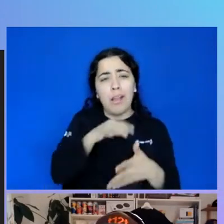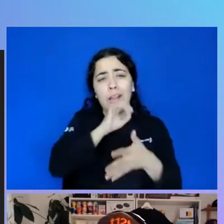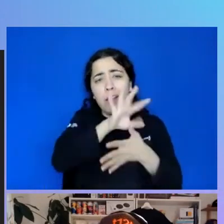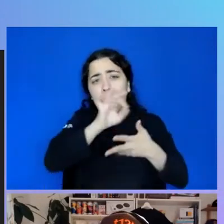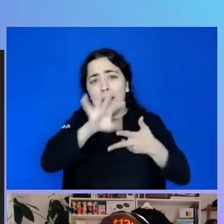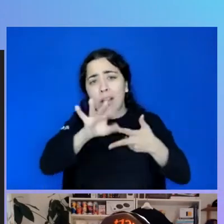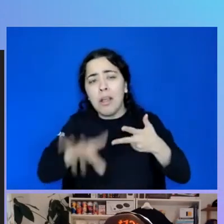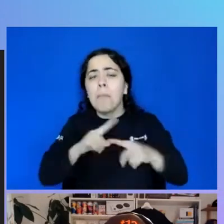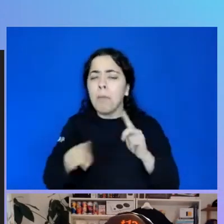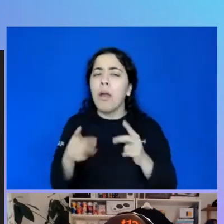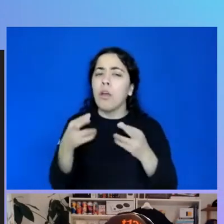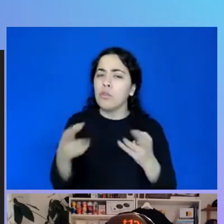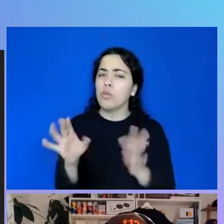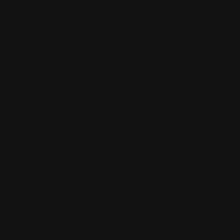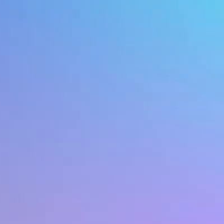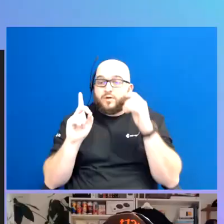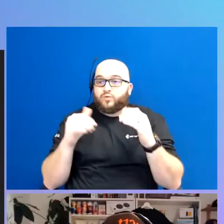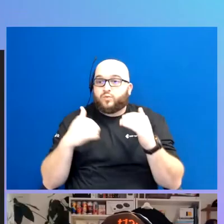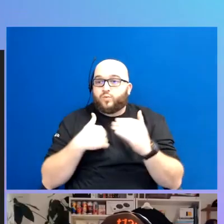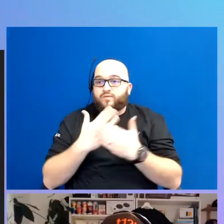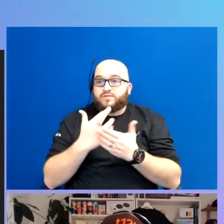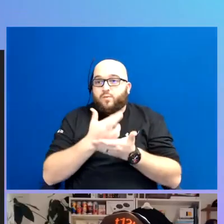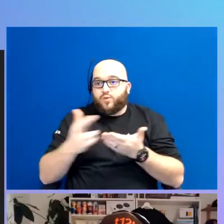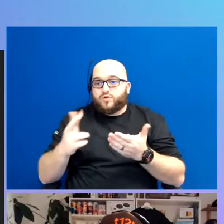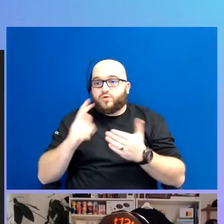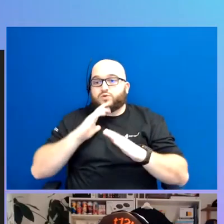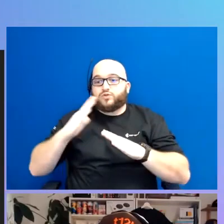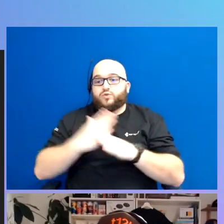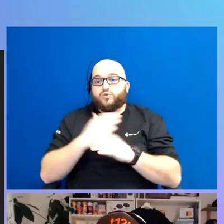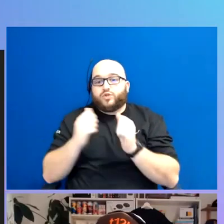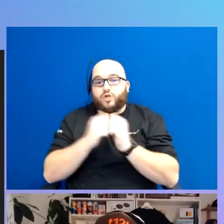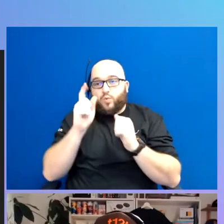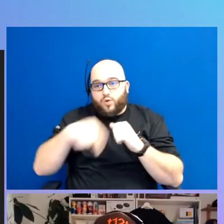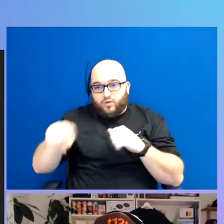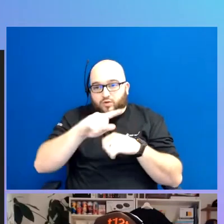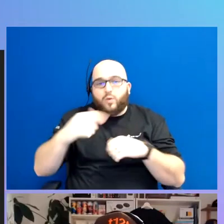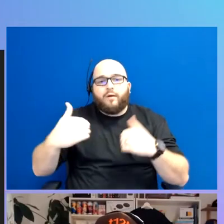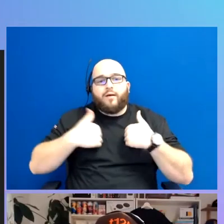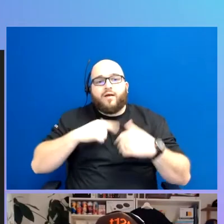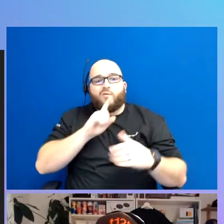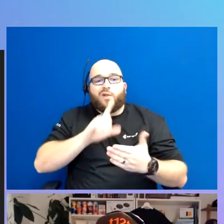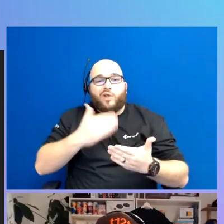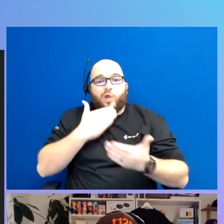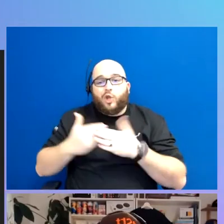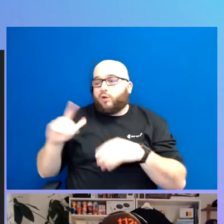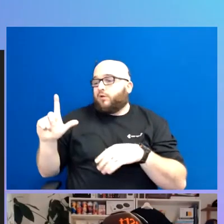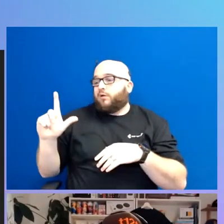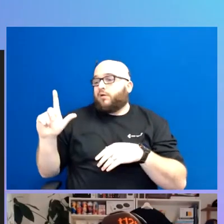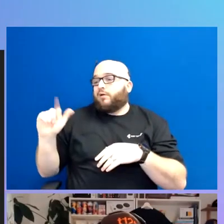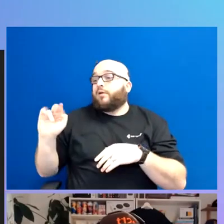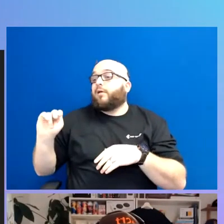some resources to share with you, and there are some great links.